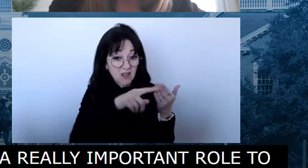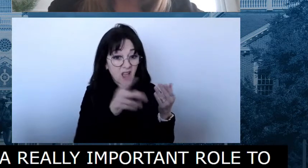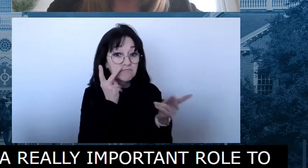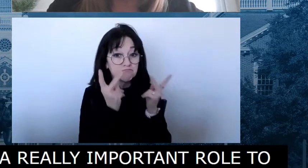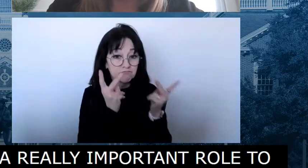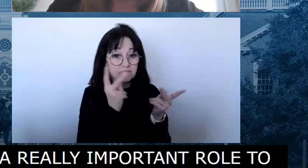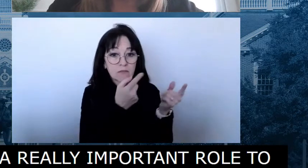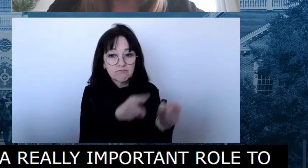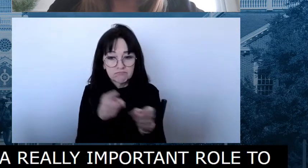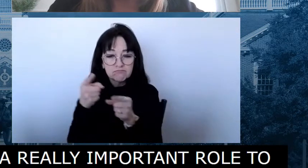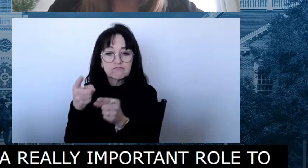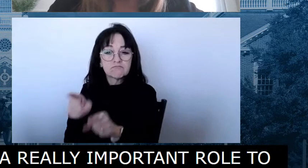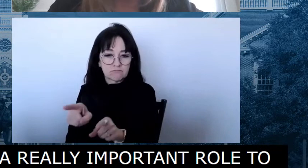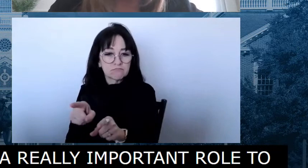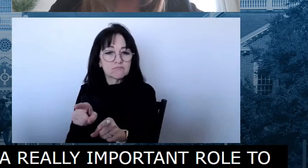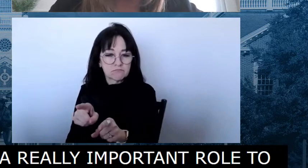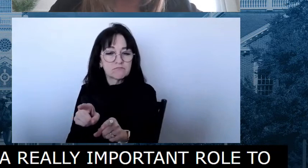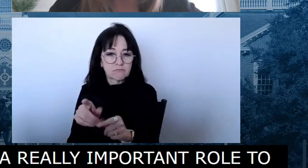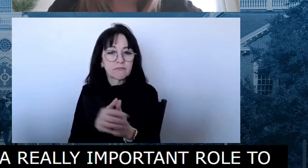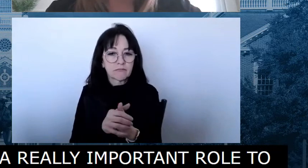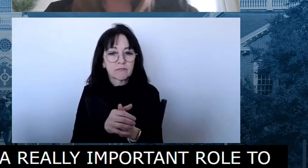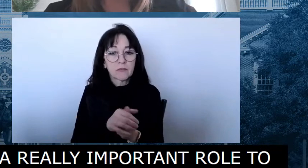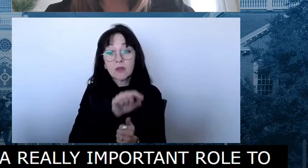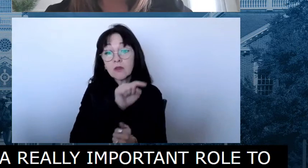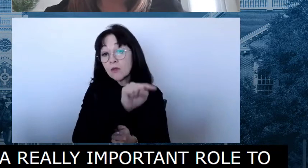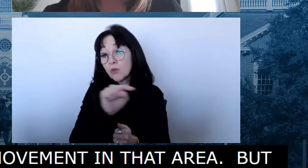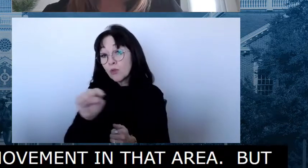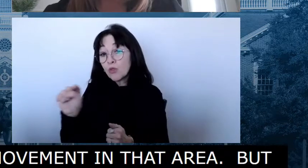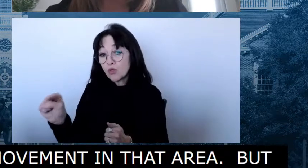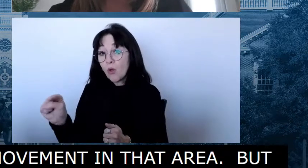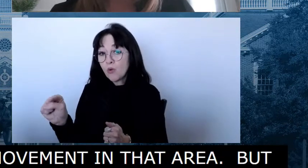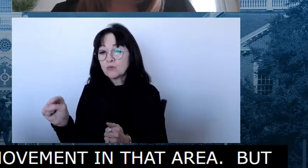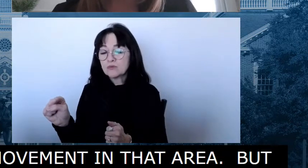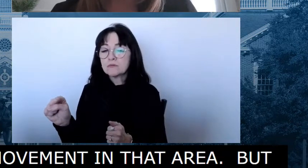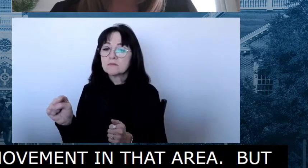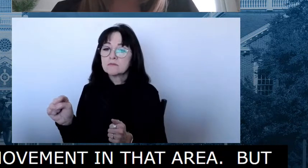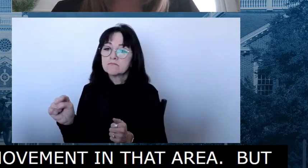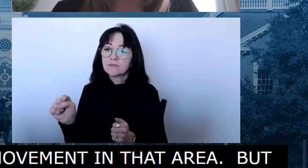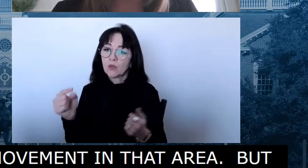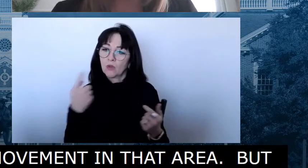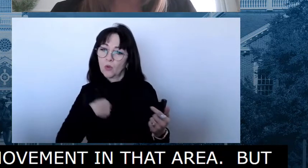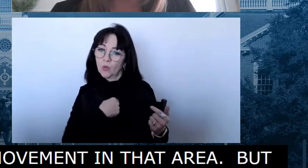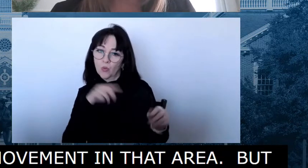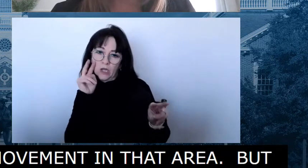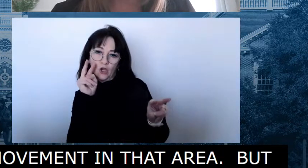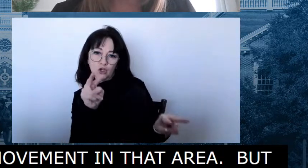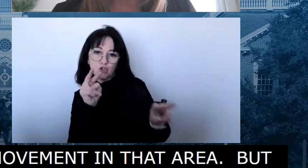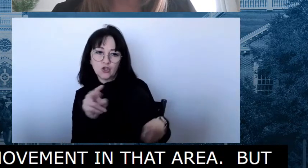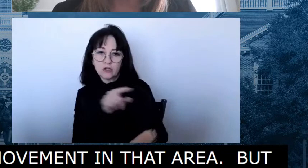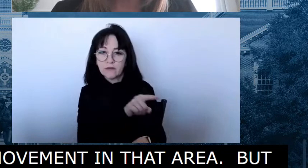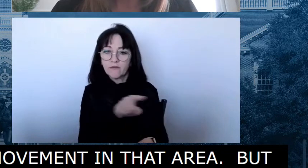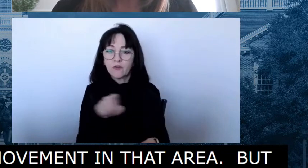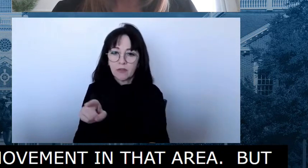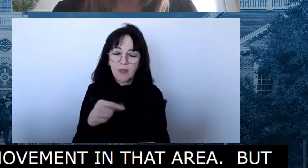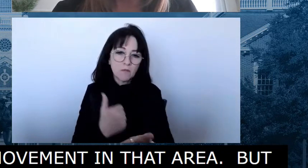area, but those are the fronts in which we're, the partners in which we're